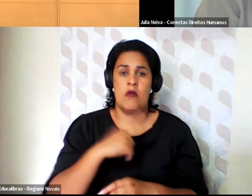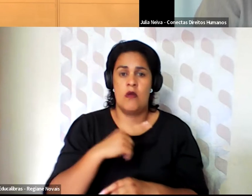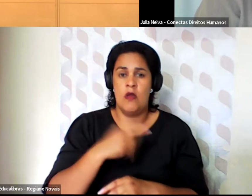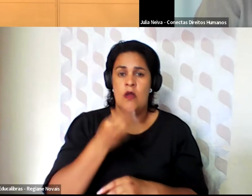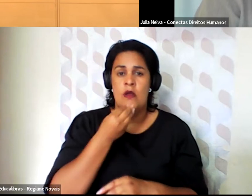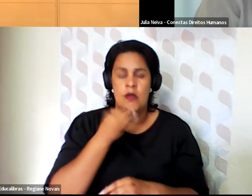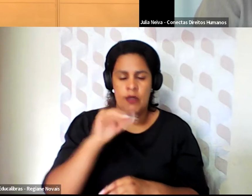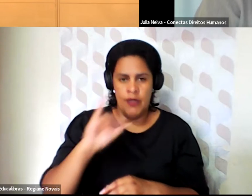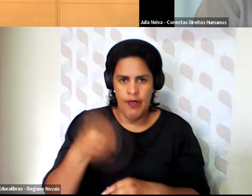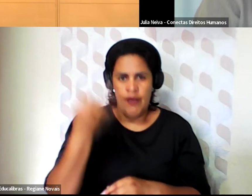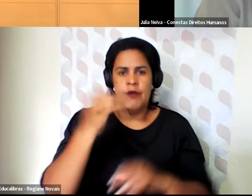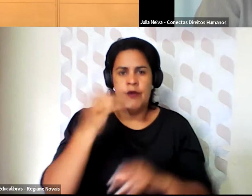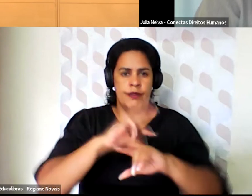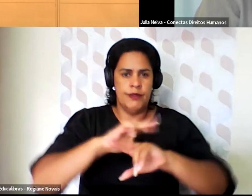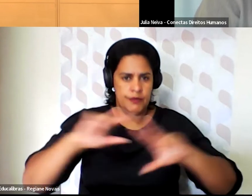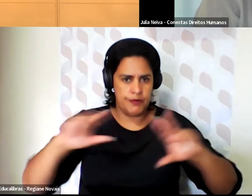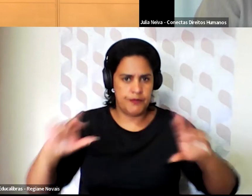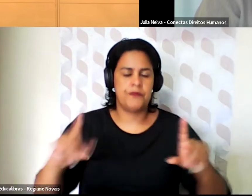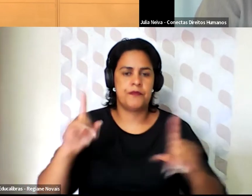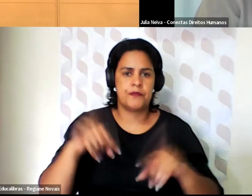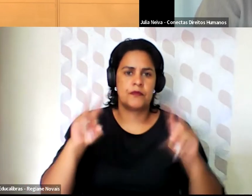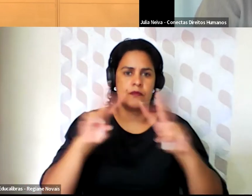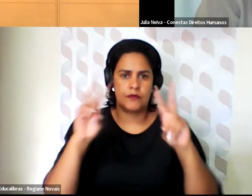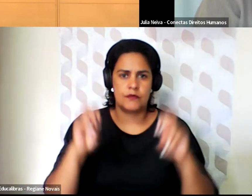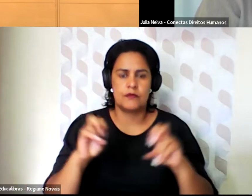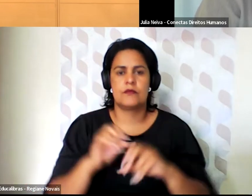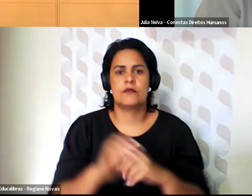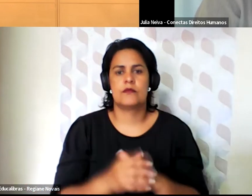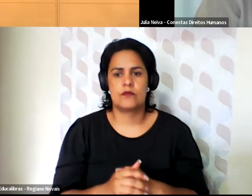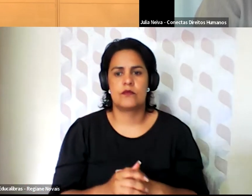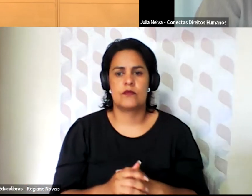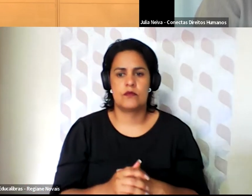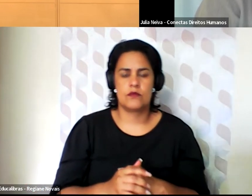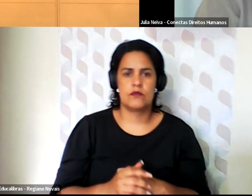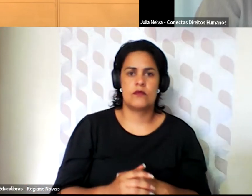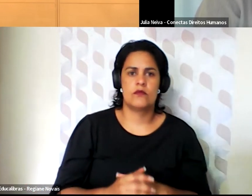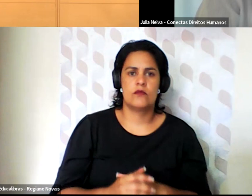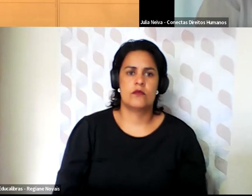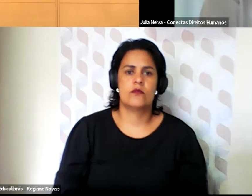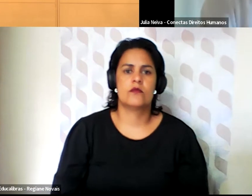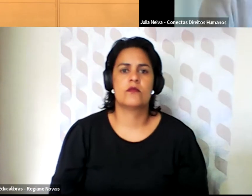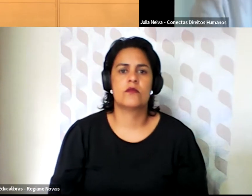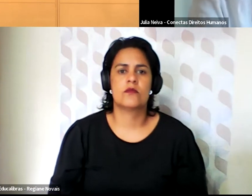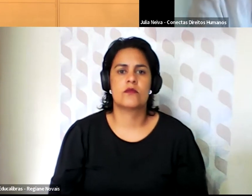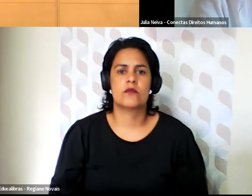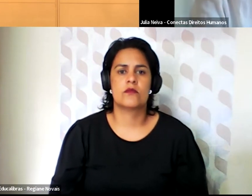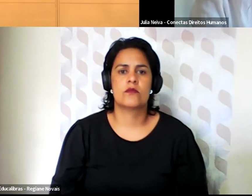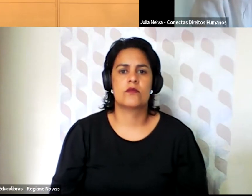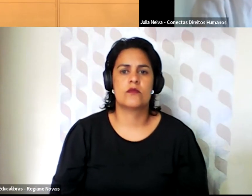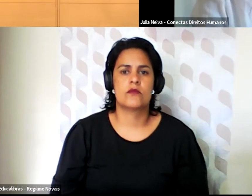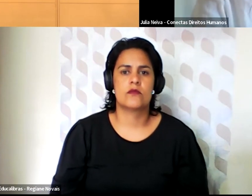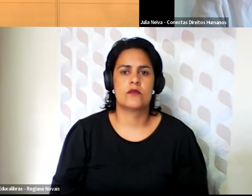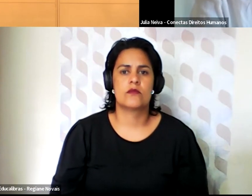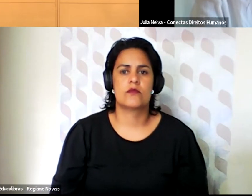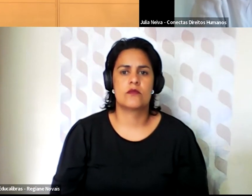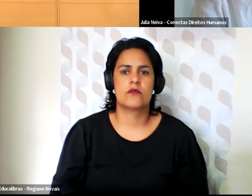are a number of instruments we have which can kind of help supporting a reform-oriented policy